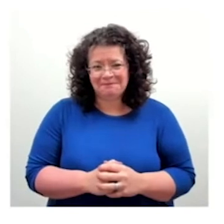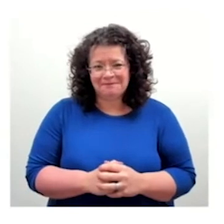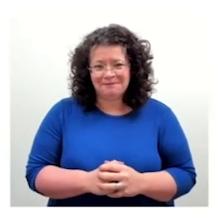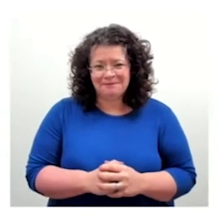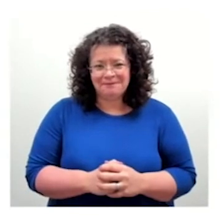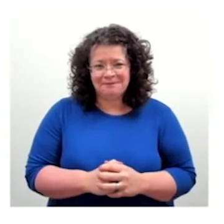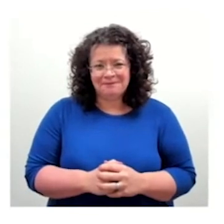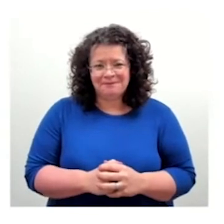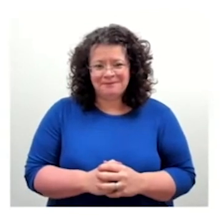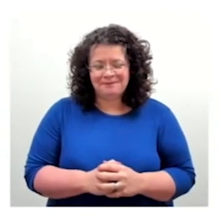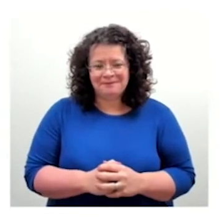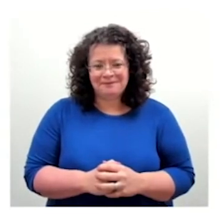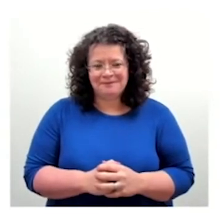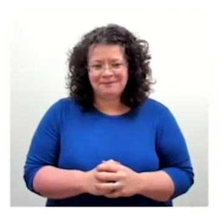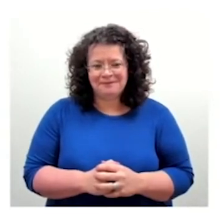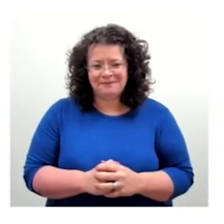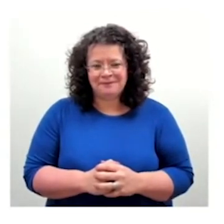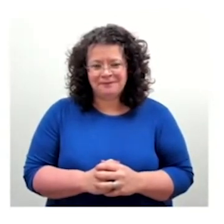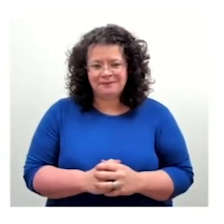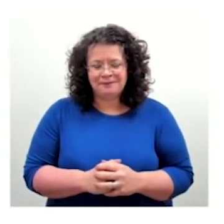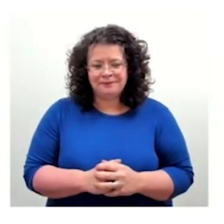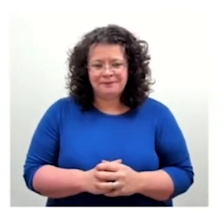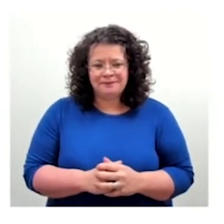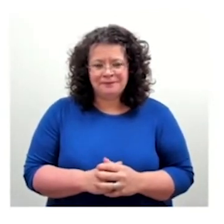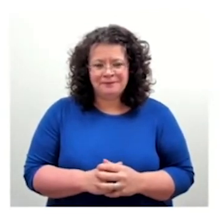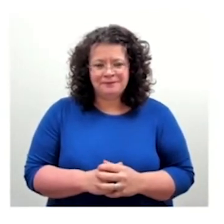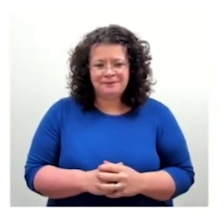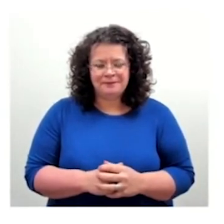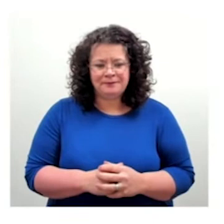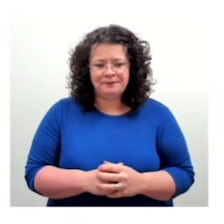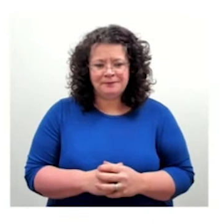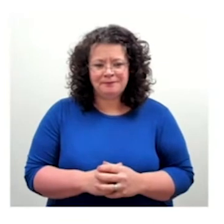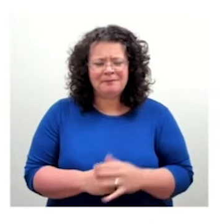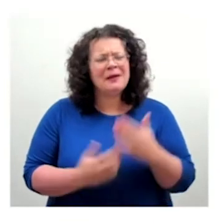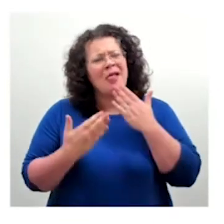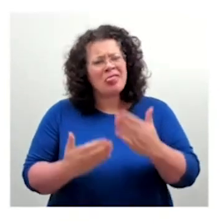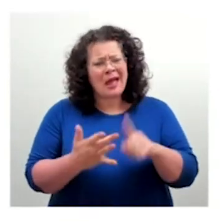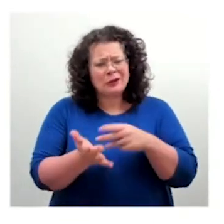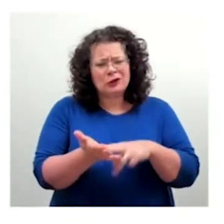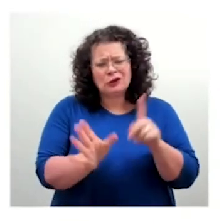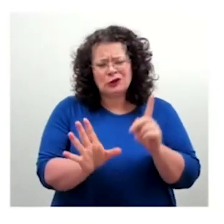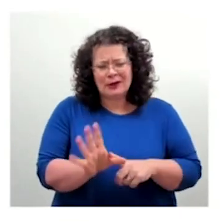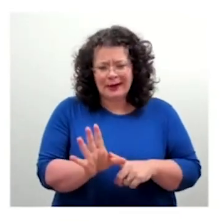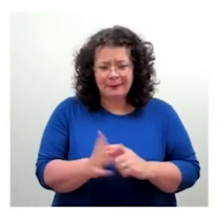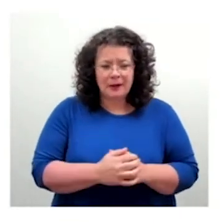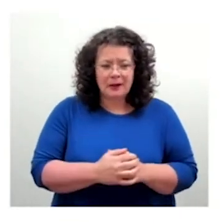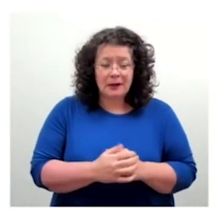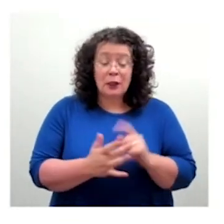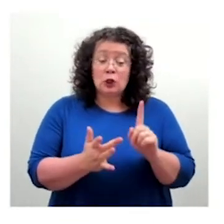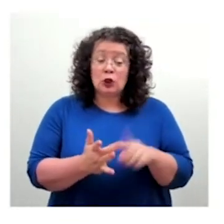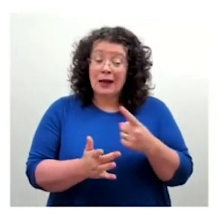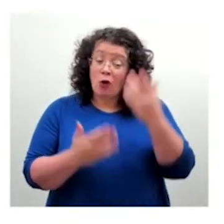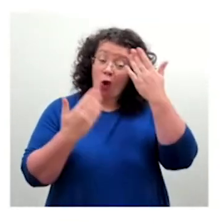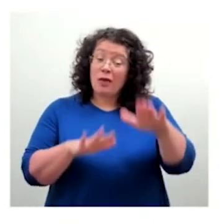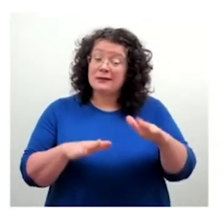Thanks, Jenny. Thank you so much for doing that. Jenny's on holiday today, and hence she videoed in for us ahead of being away for a break. So